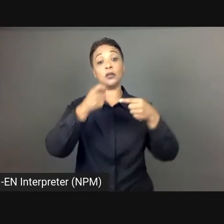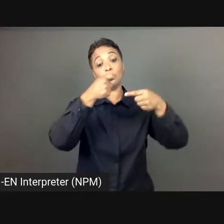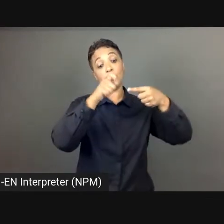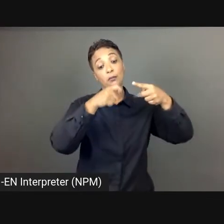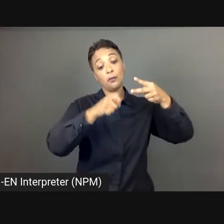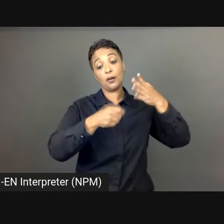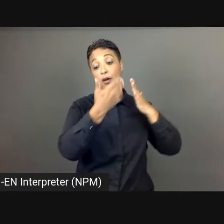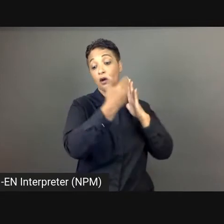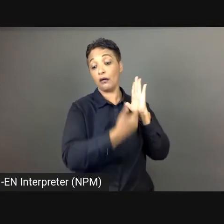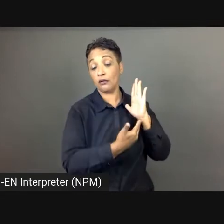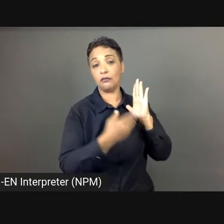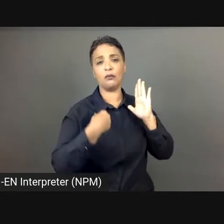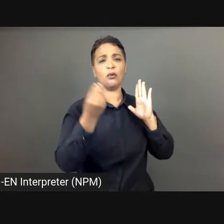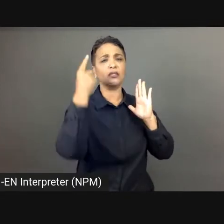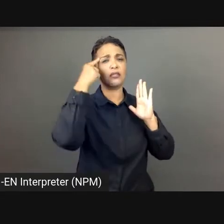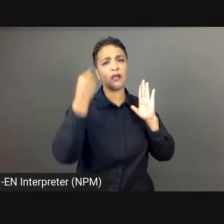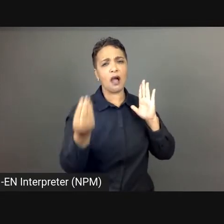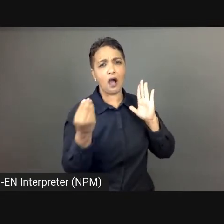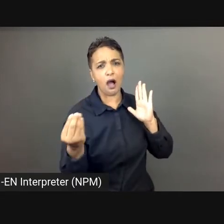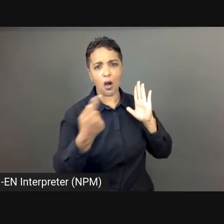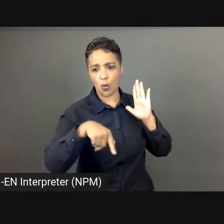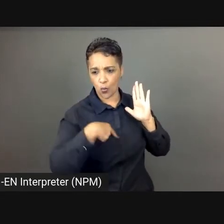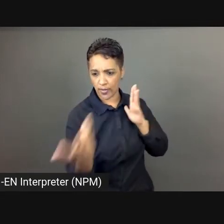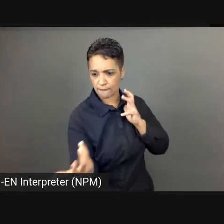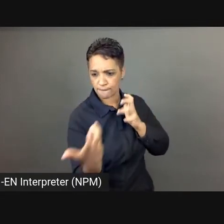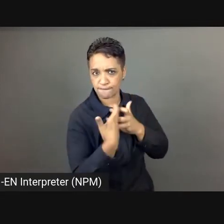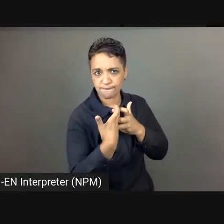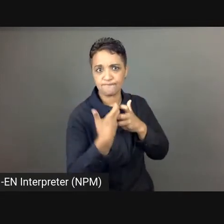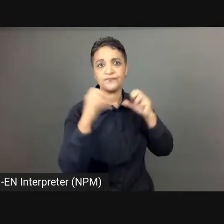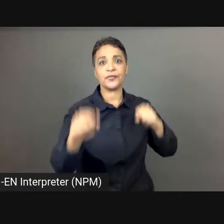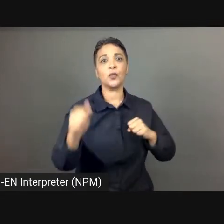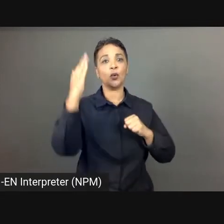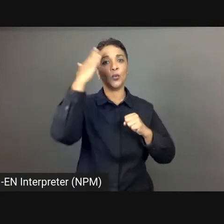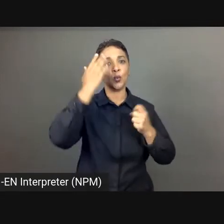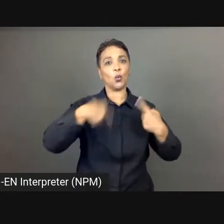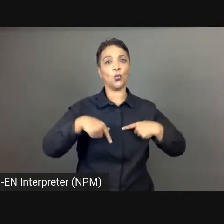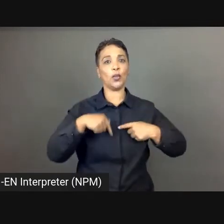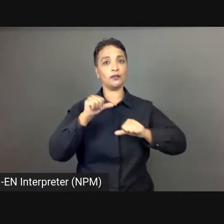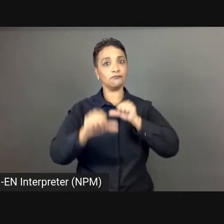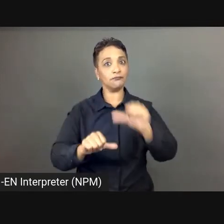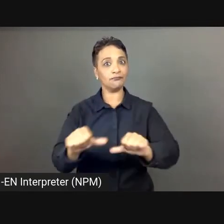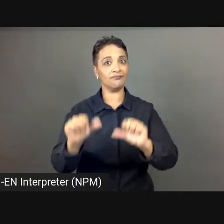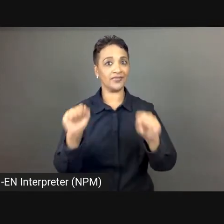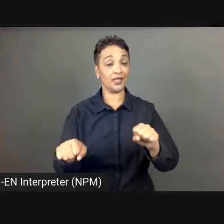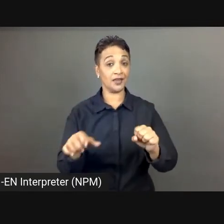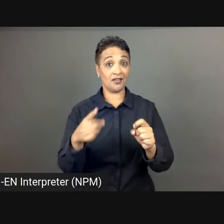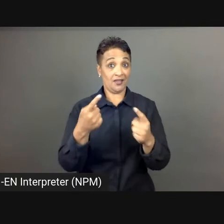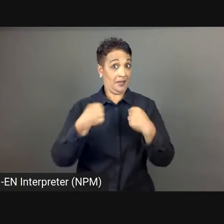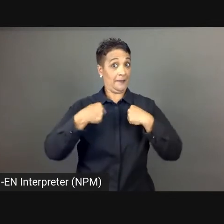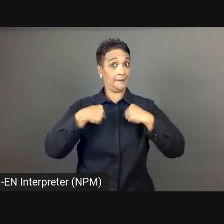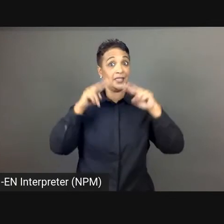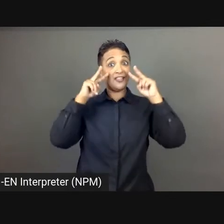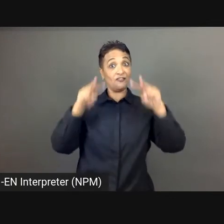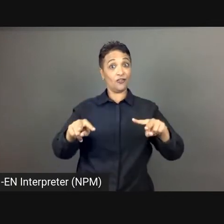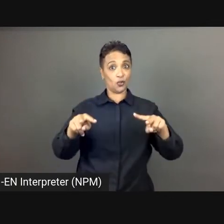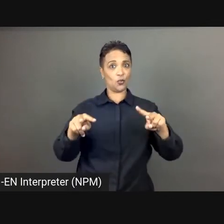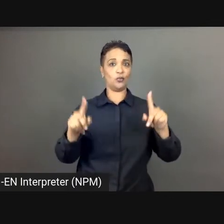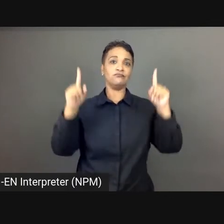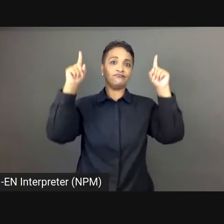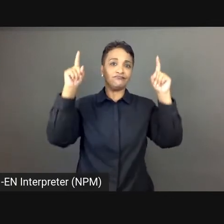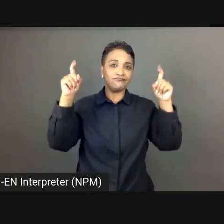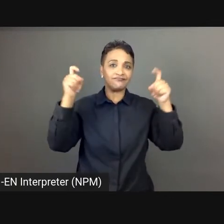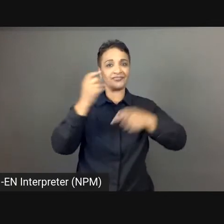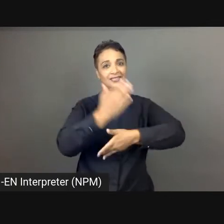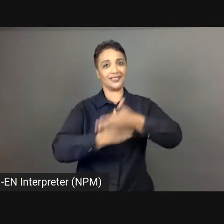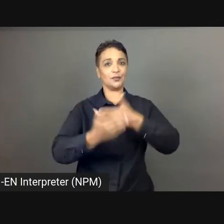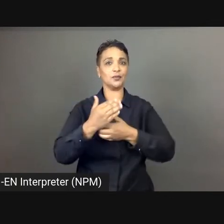how as people are we working together to get to somewhere else. So for me, nothing about us without us.